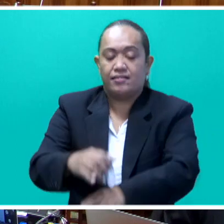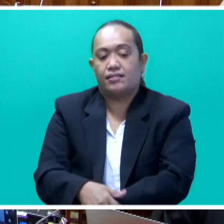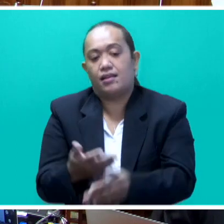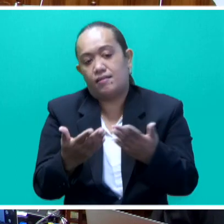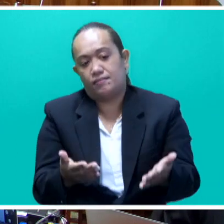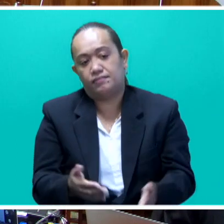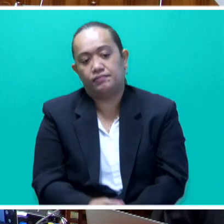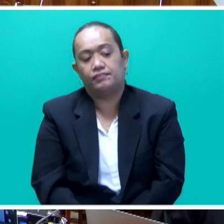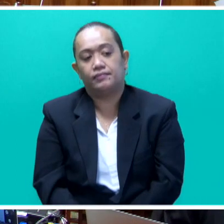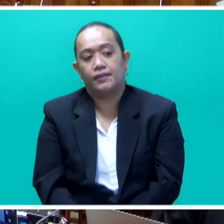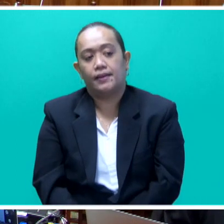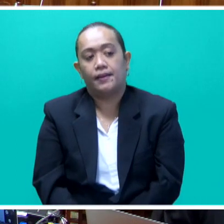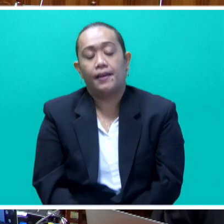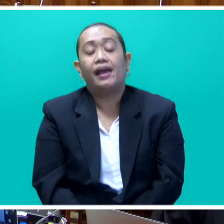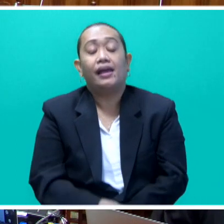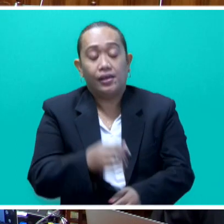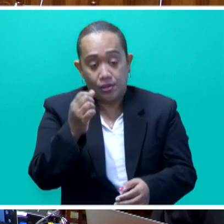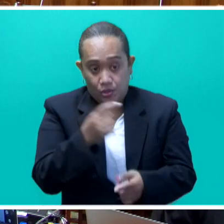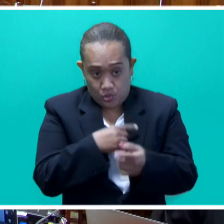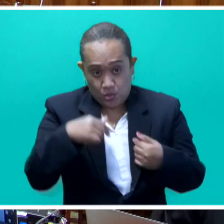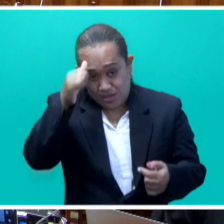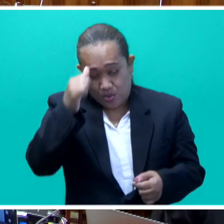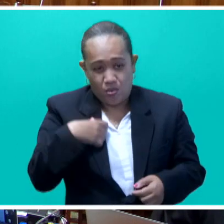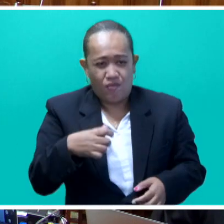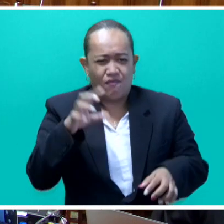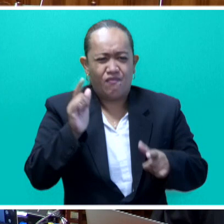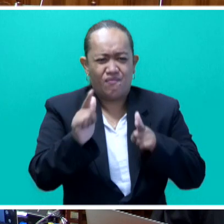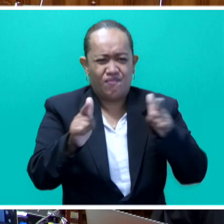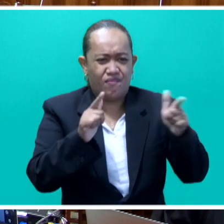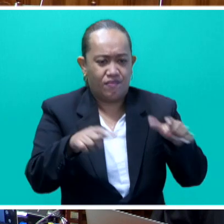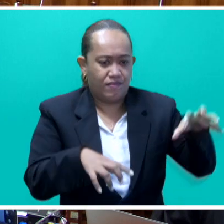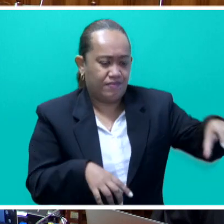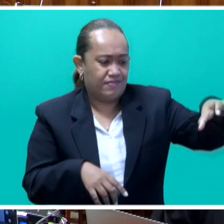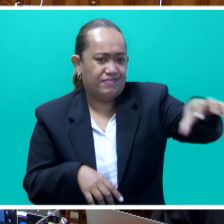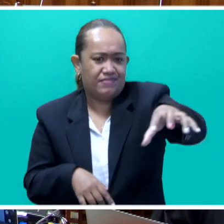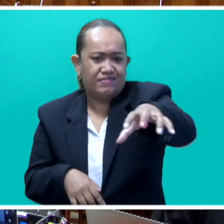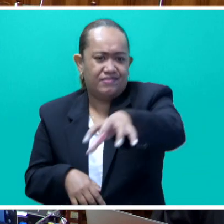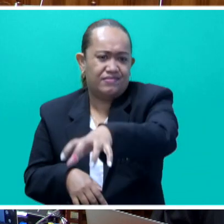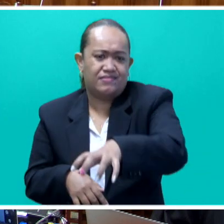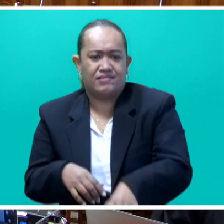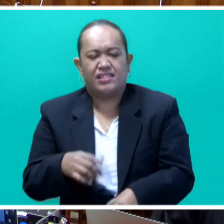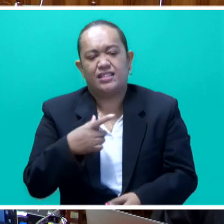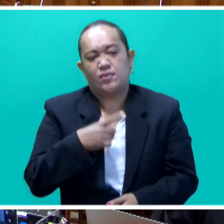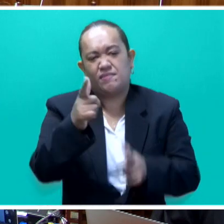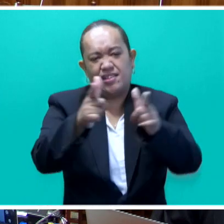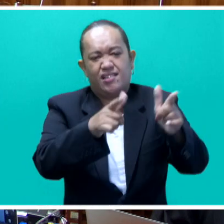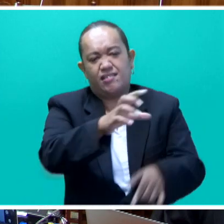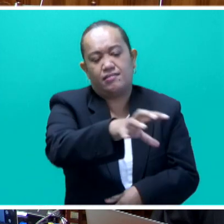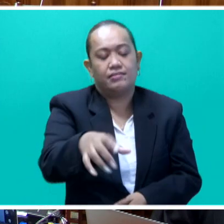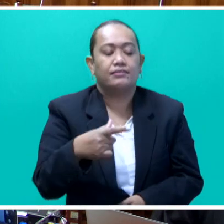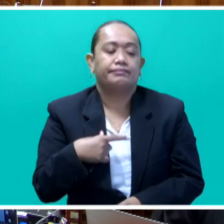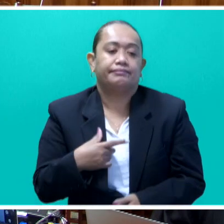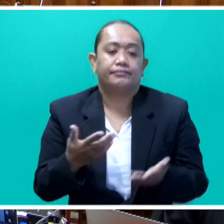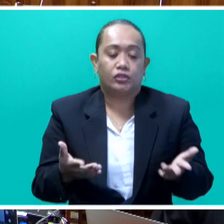our geographical dispersion, inter-island sea transportation is essential by livelihood, by trade and commerce.